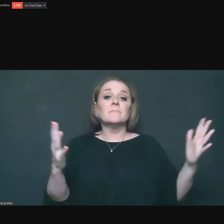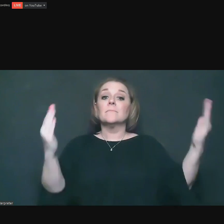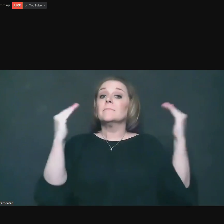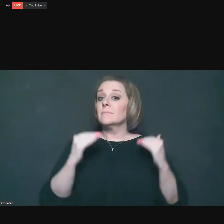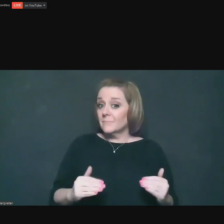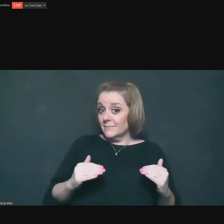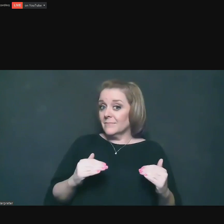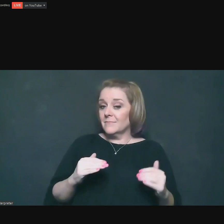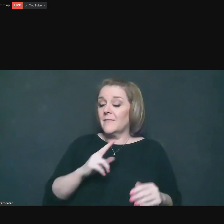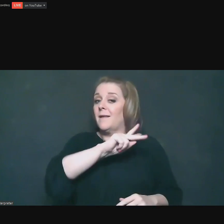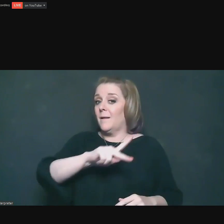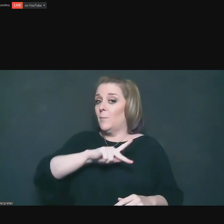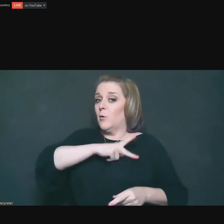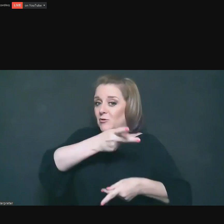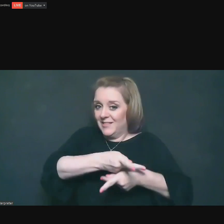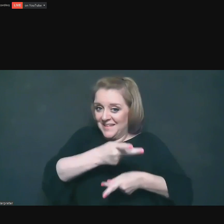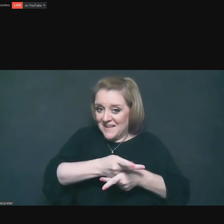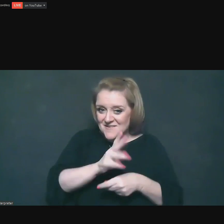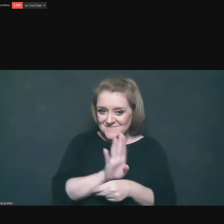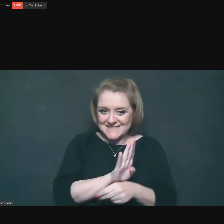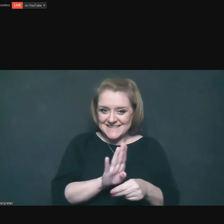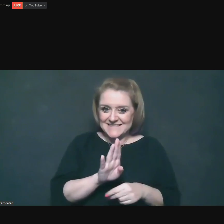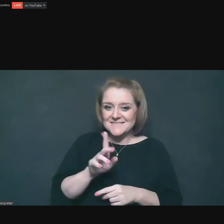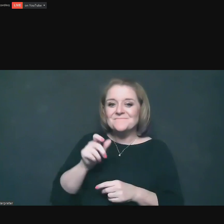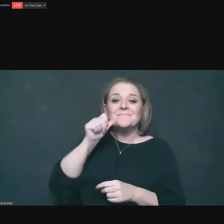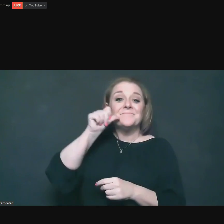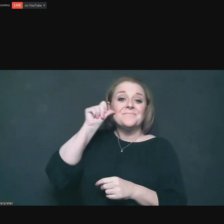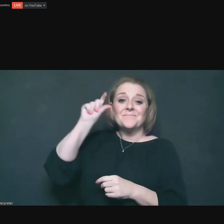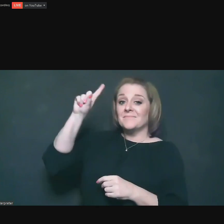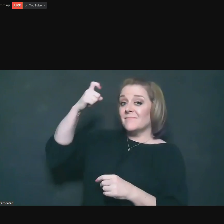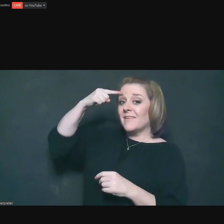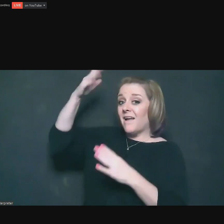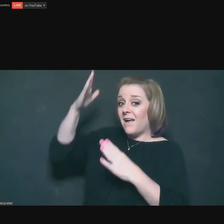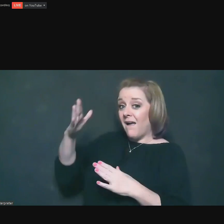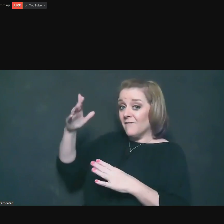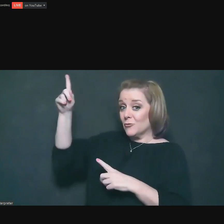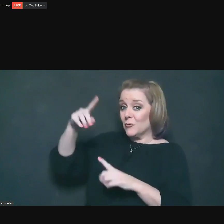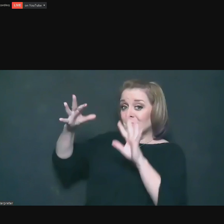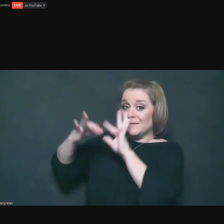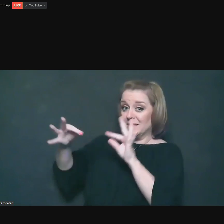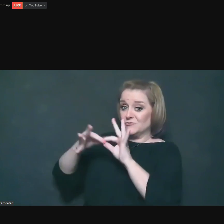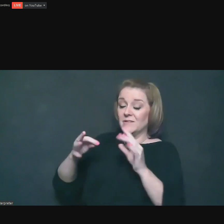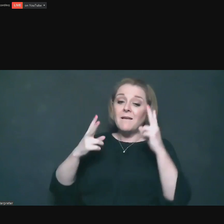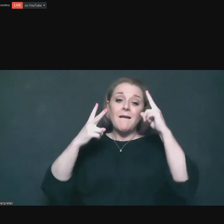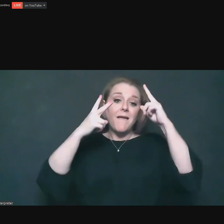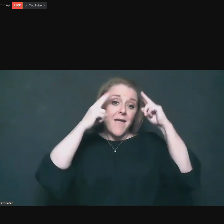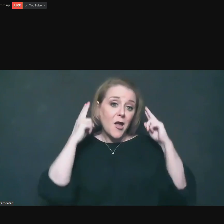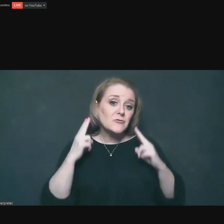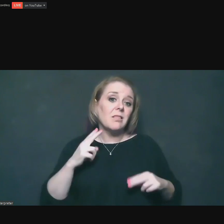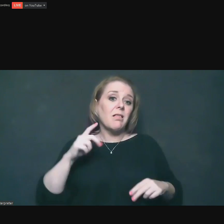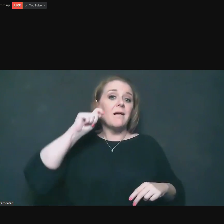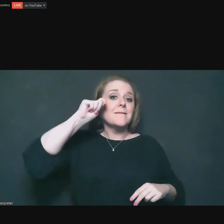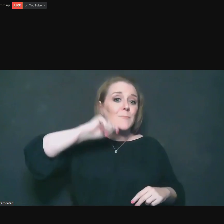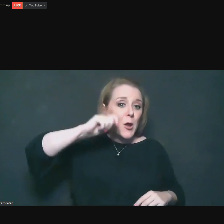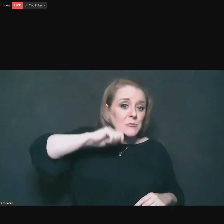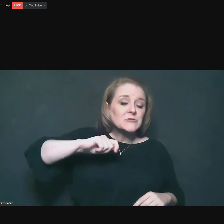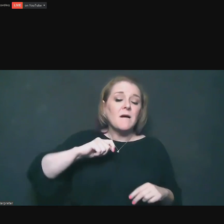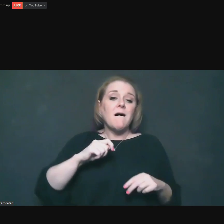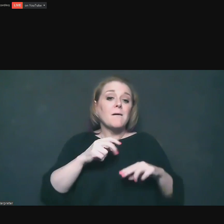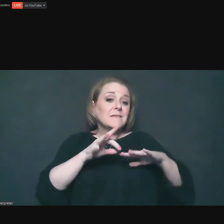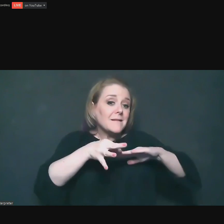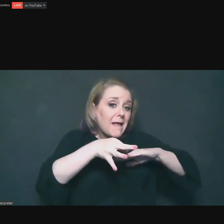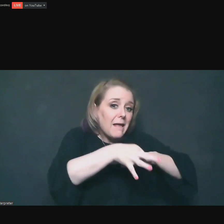businesses. As the governor mentioned yesterday, things like hair salons, barbershop, hairstylists, nail salons,